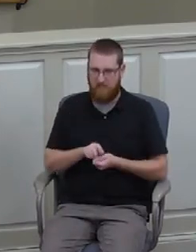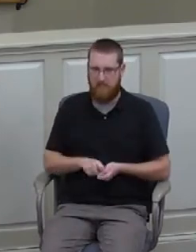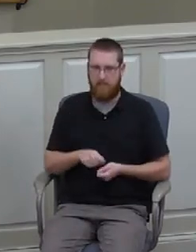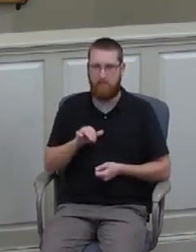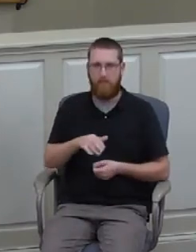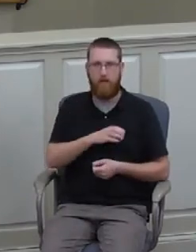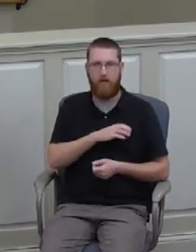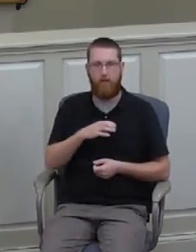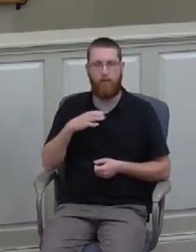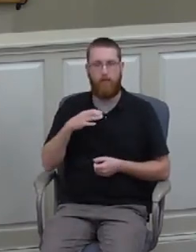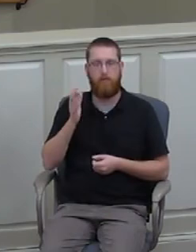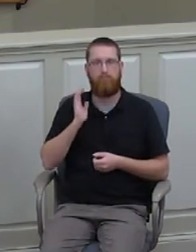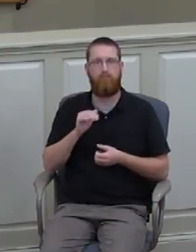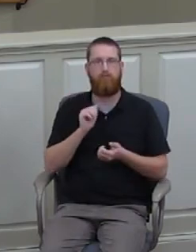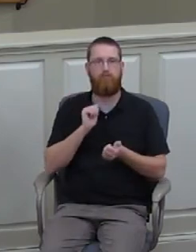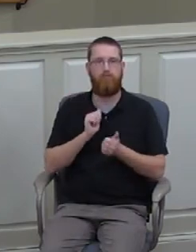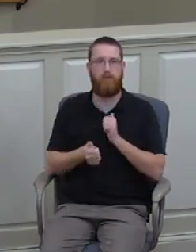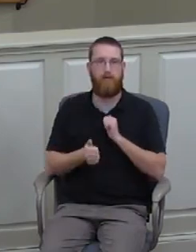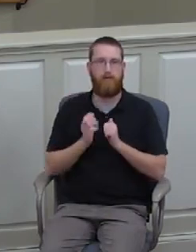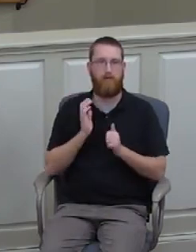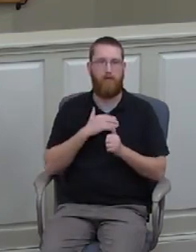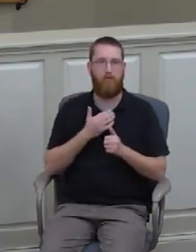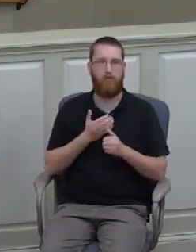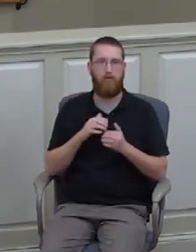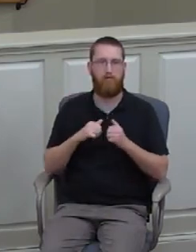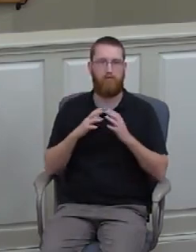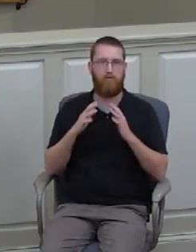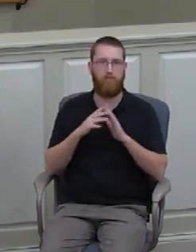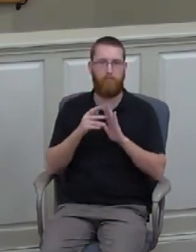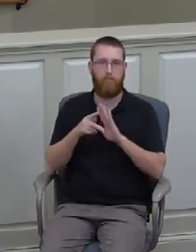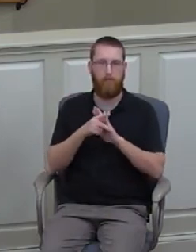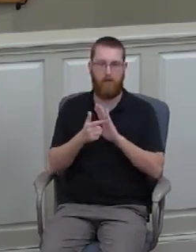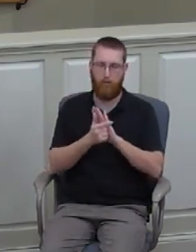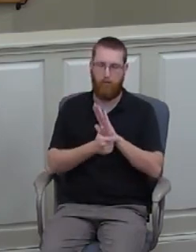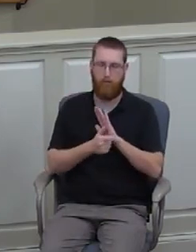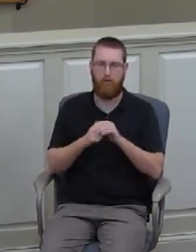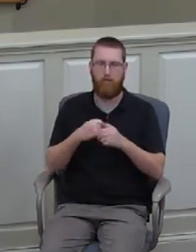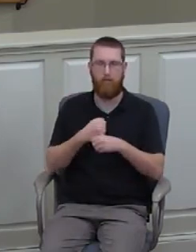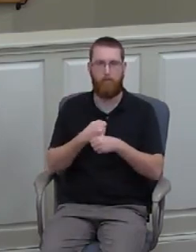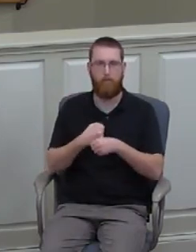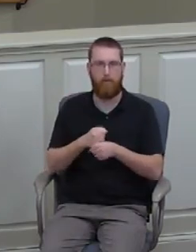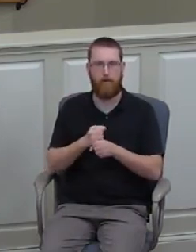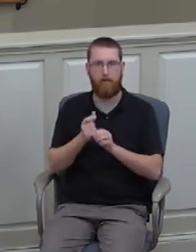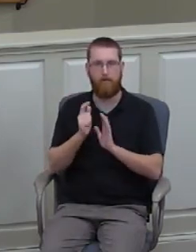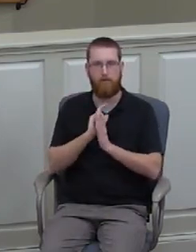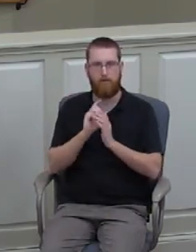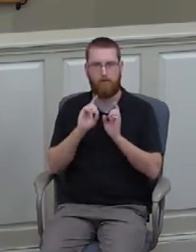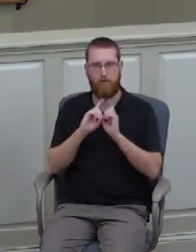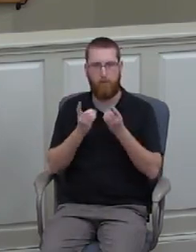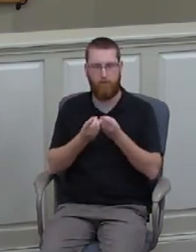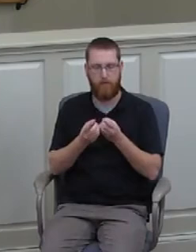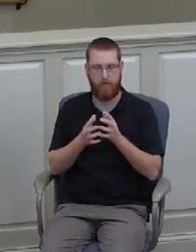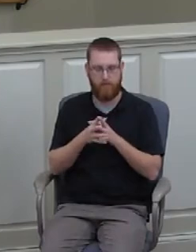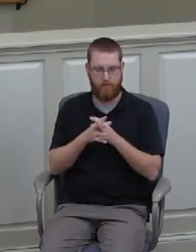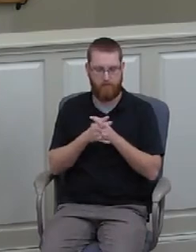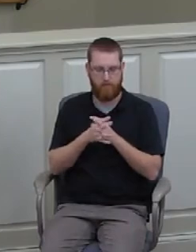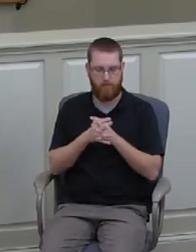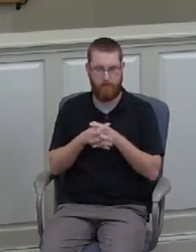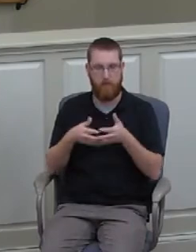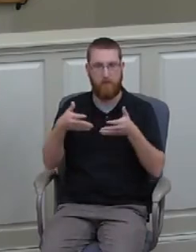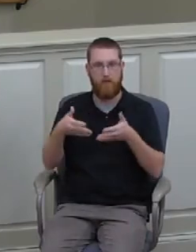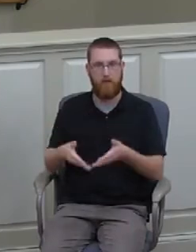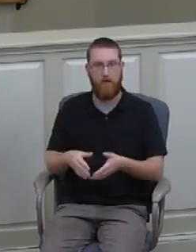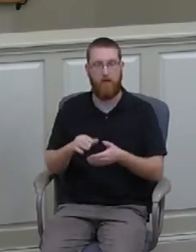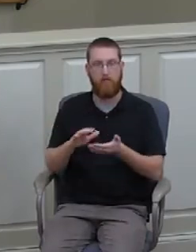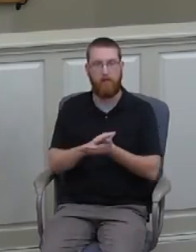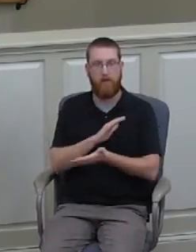previously passed in our ordinance creating the department. I would say that the rest of the document, meaning